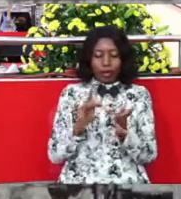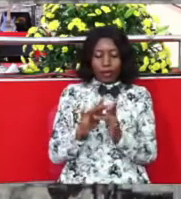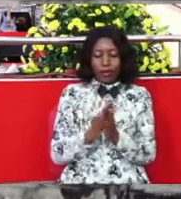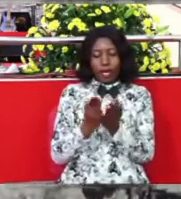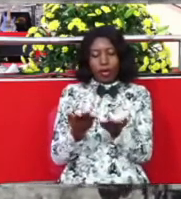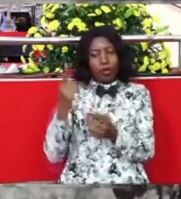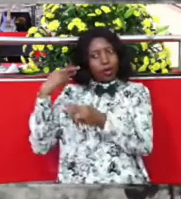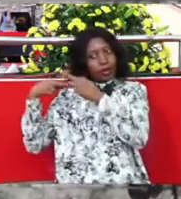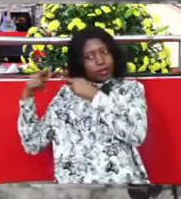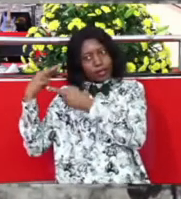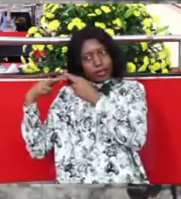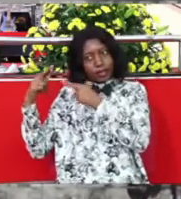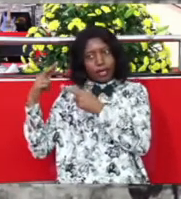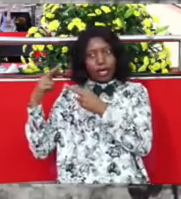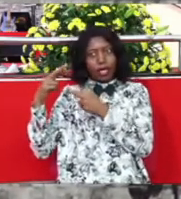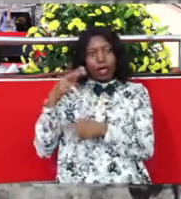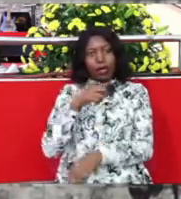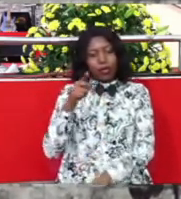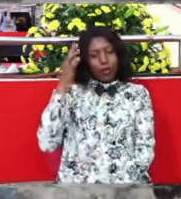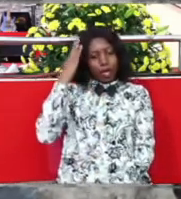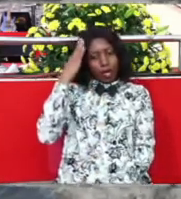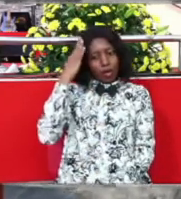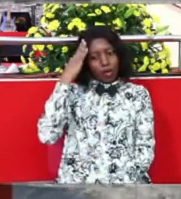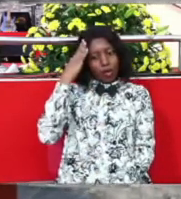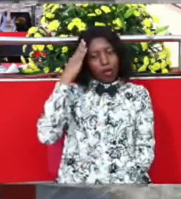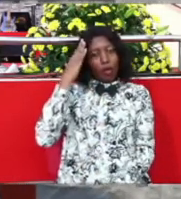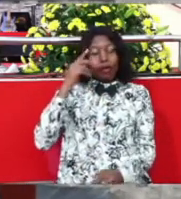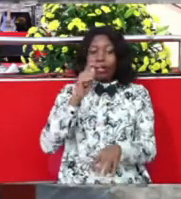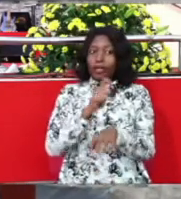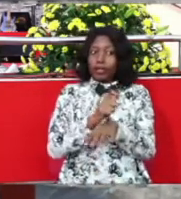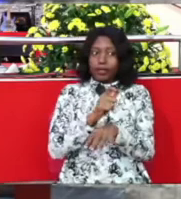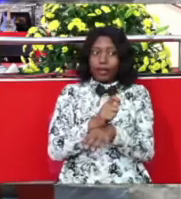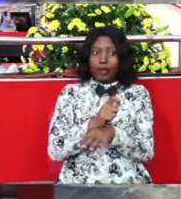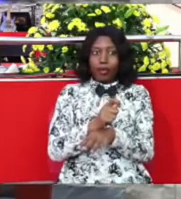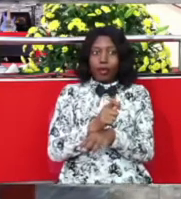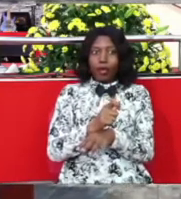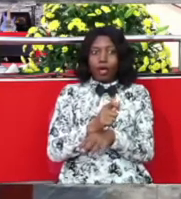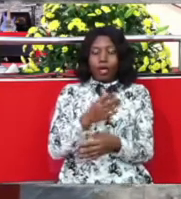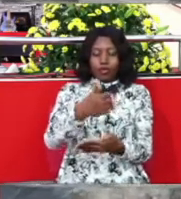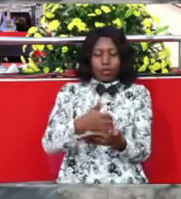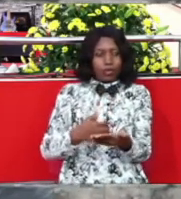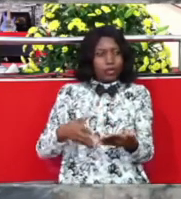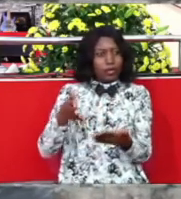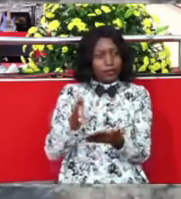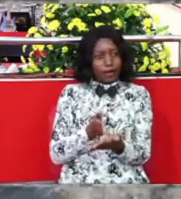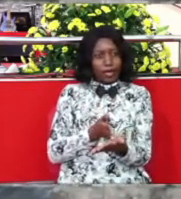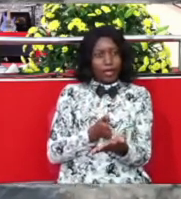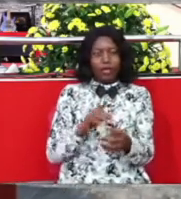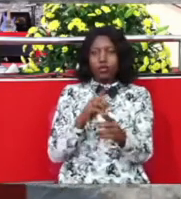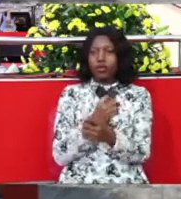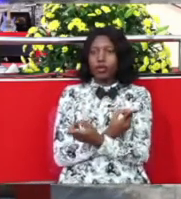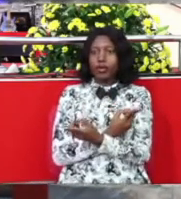you'll realize that temple, najua kwamba hekalu lile, was divided into so many segments. Ilikuwa imegawanishwa